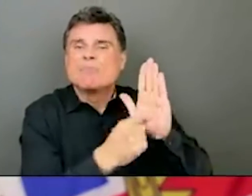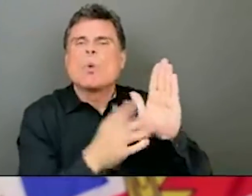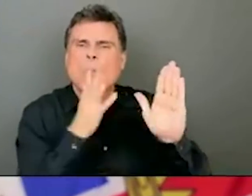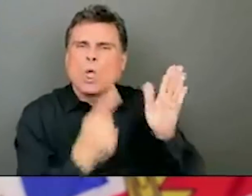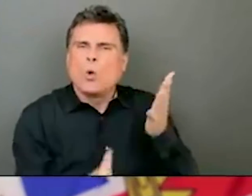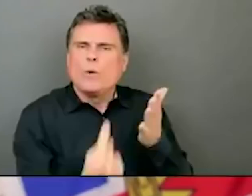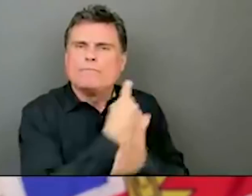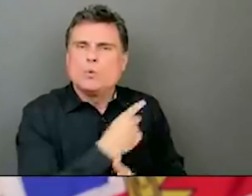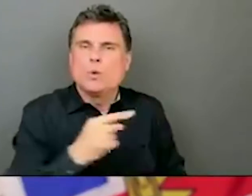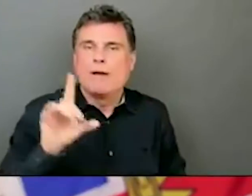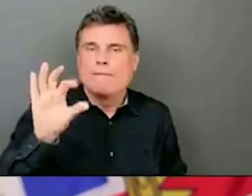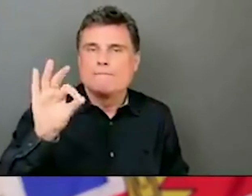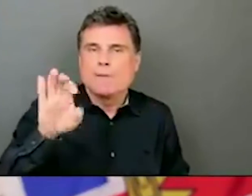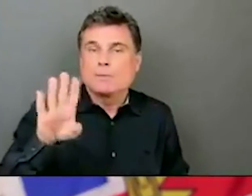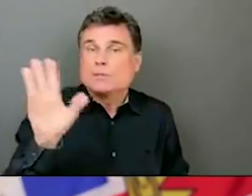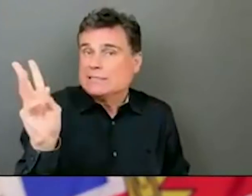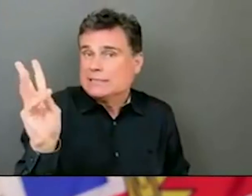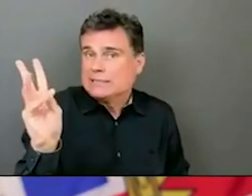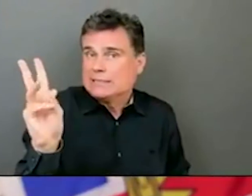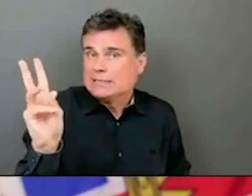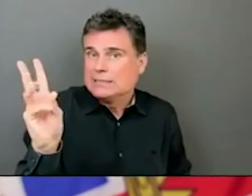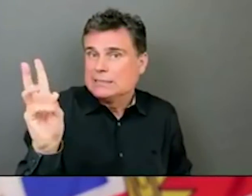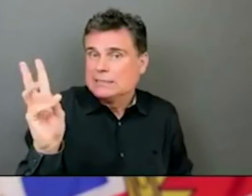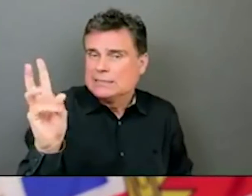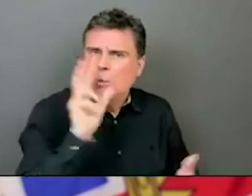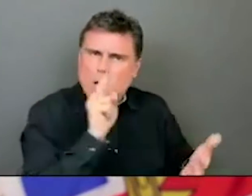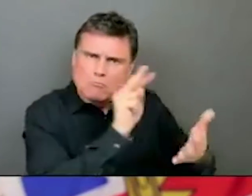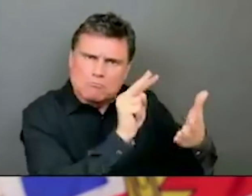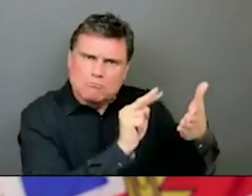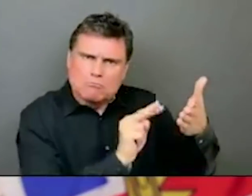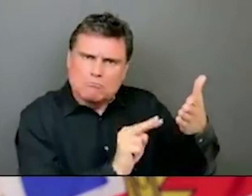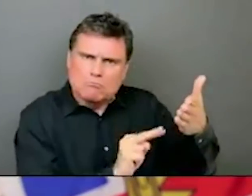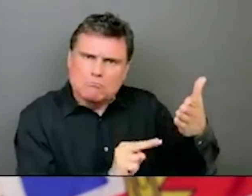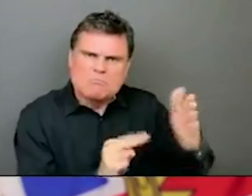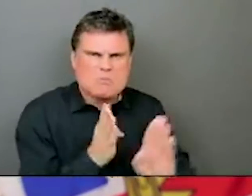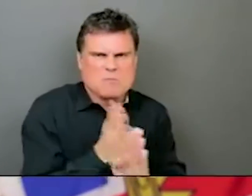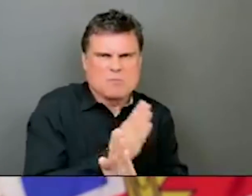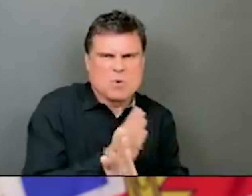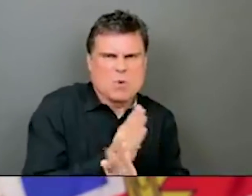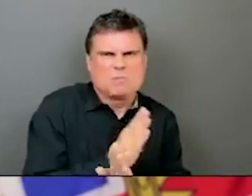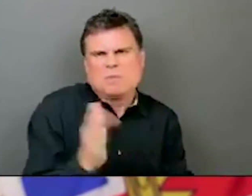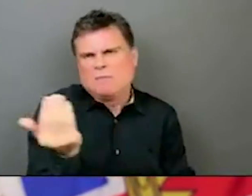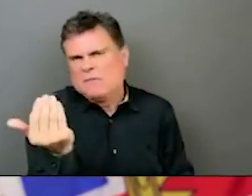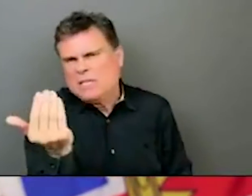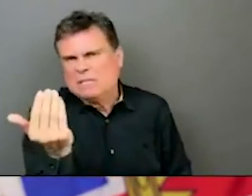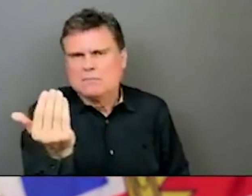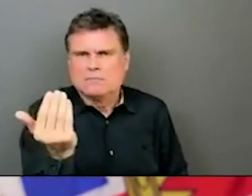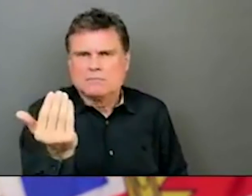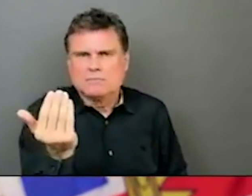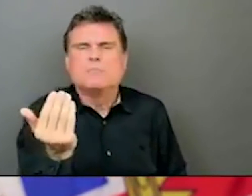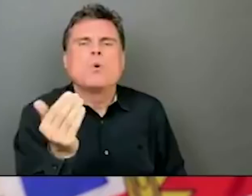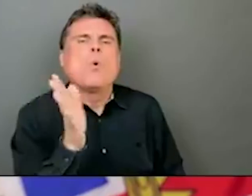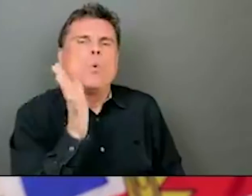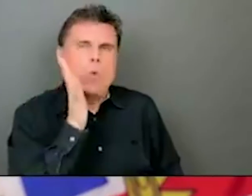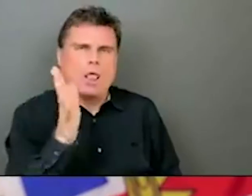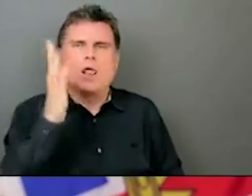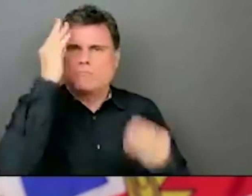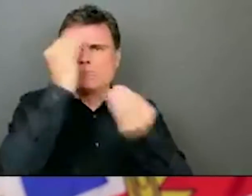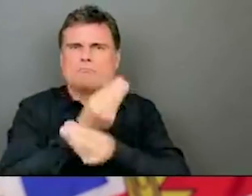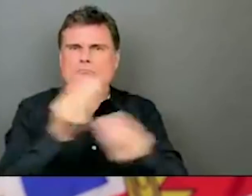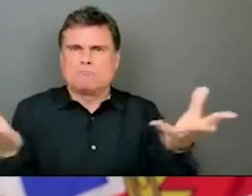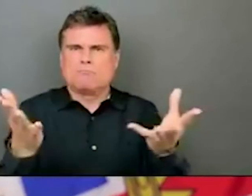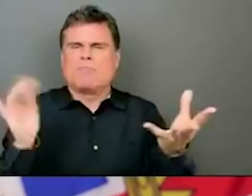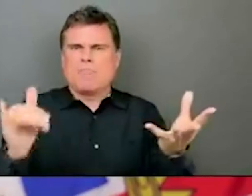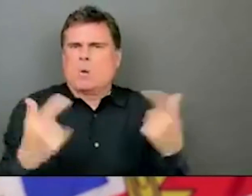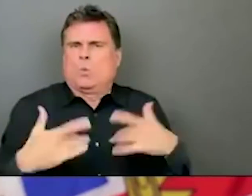review on February 16th. And before February 16th, on February 15th, we'll be talking